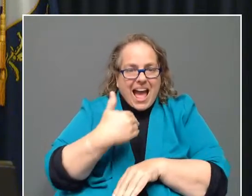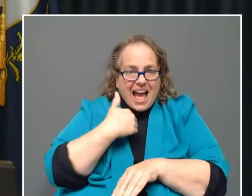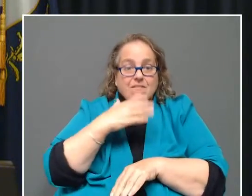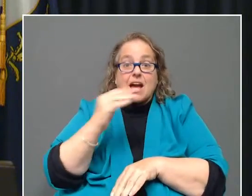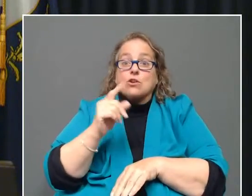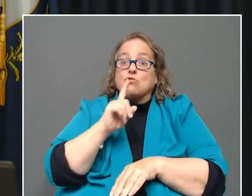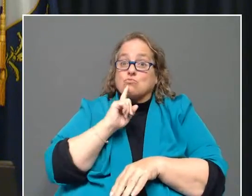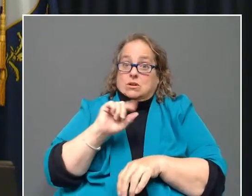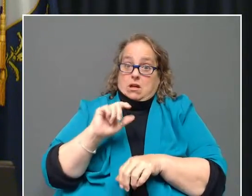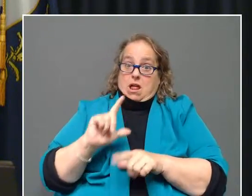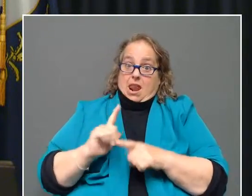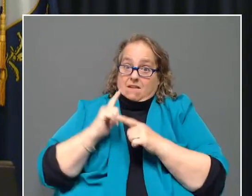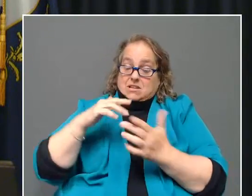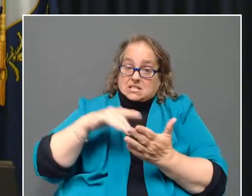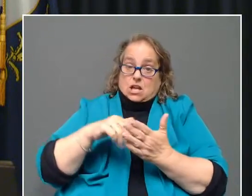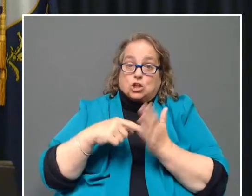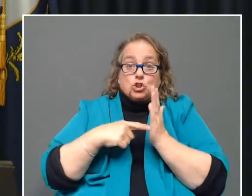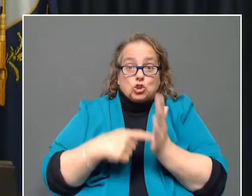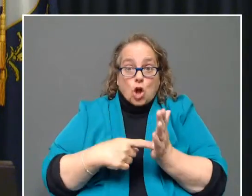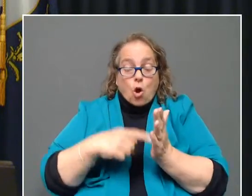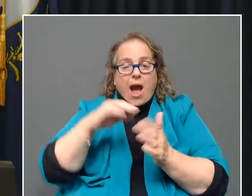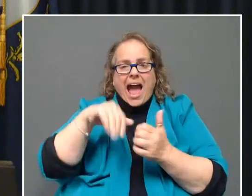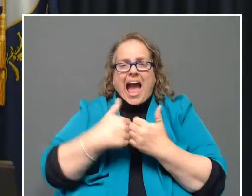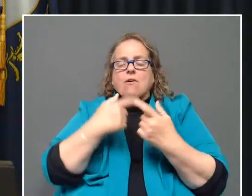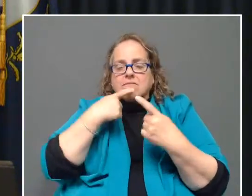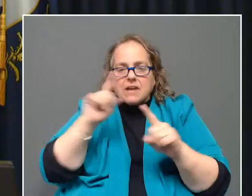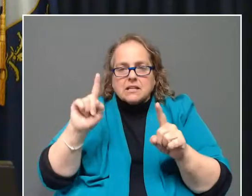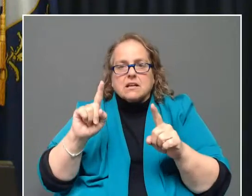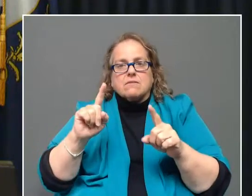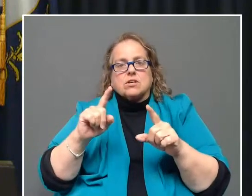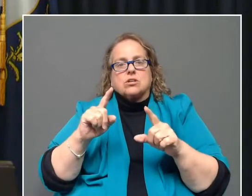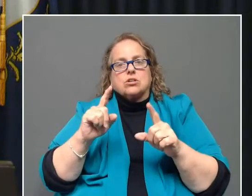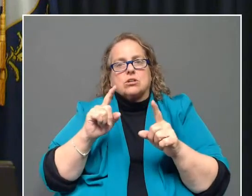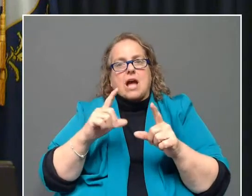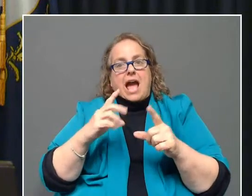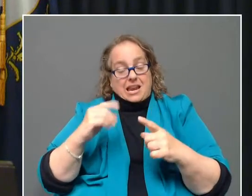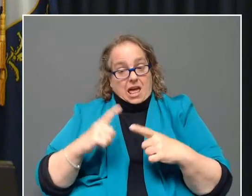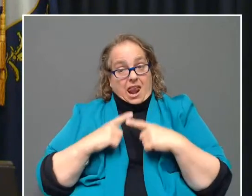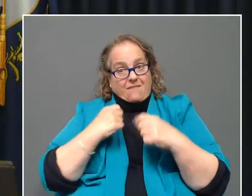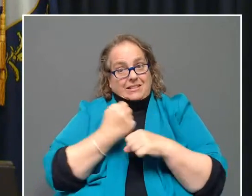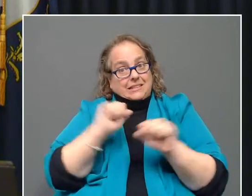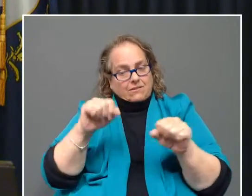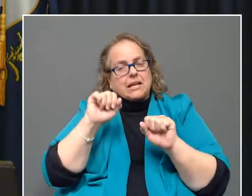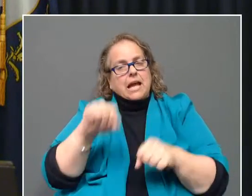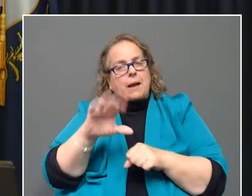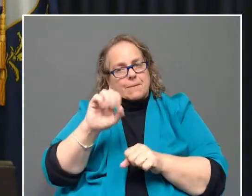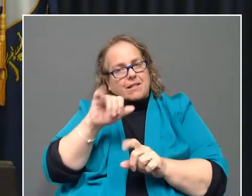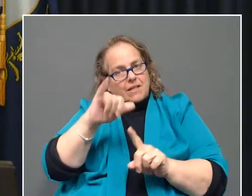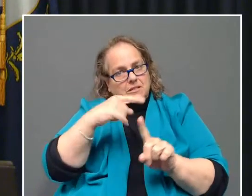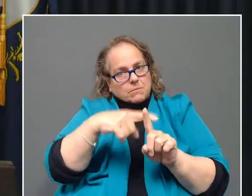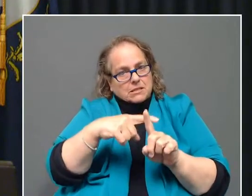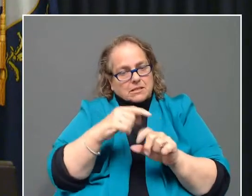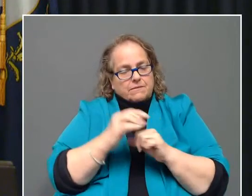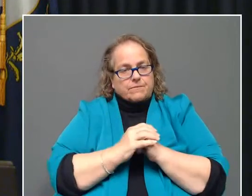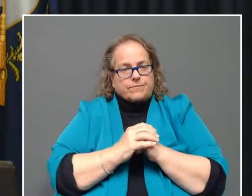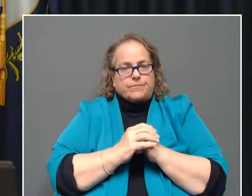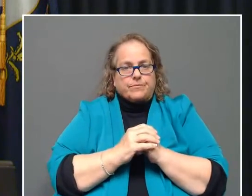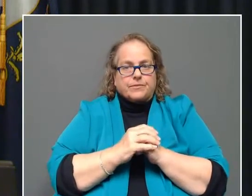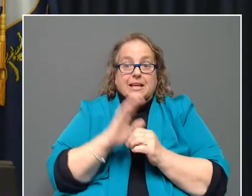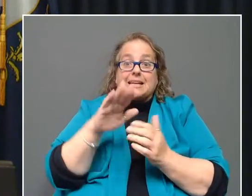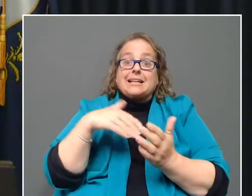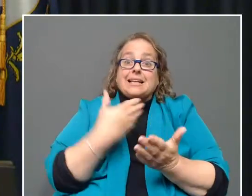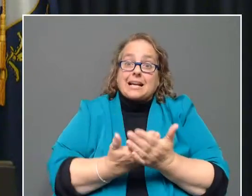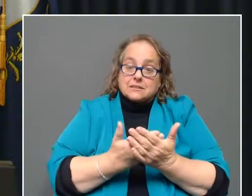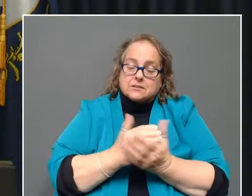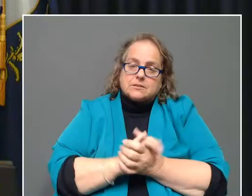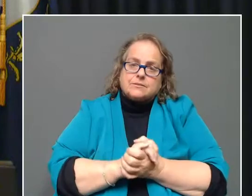effective, life-changing, and life-saving they can be. That's the positive. Next, let's talk about the negative,